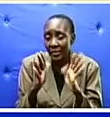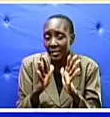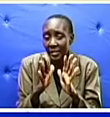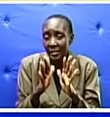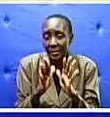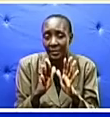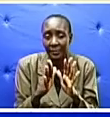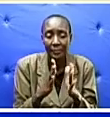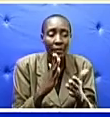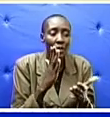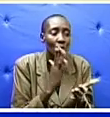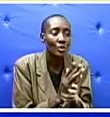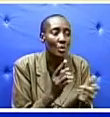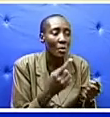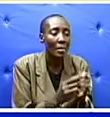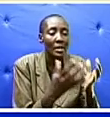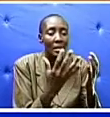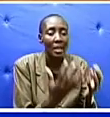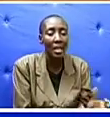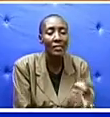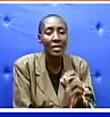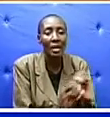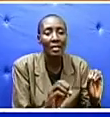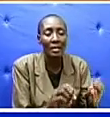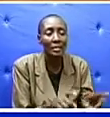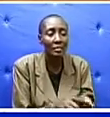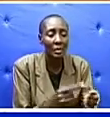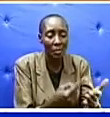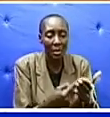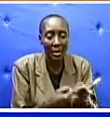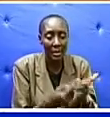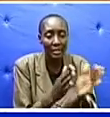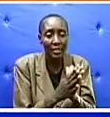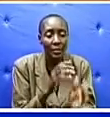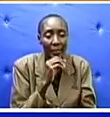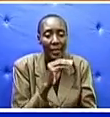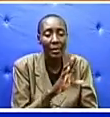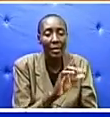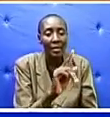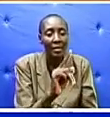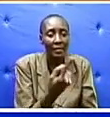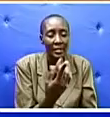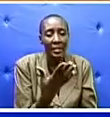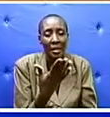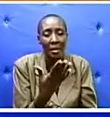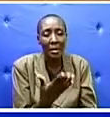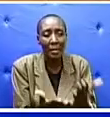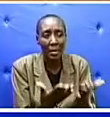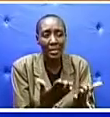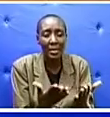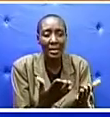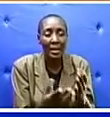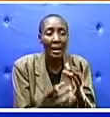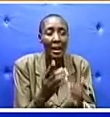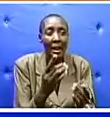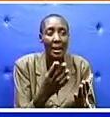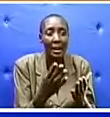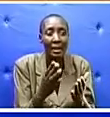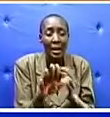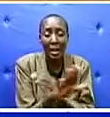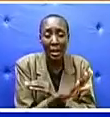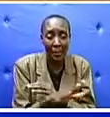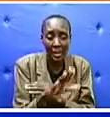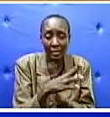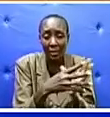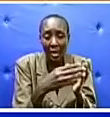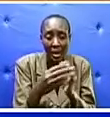I wouldn't say. You know, I was even discussing with him. I think first it varies with where you're, the facility that you're going, because the